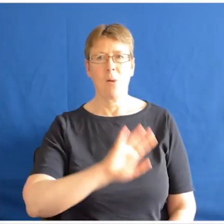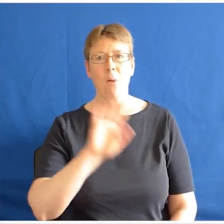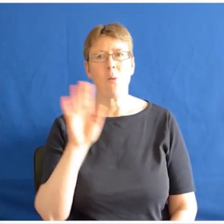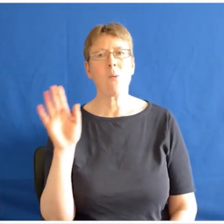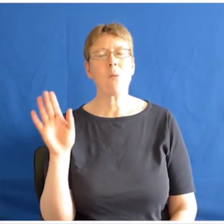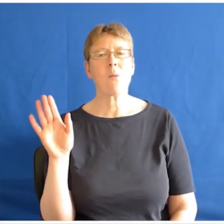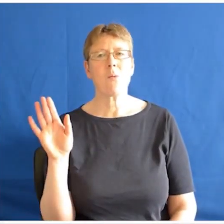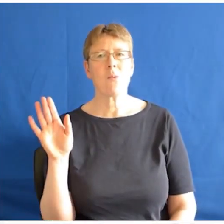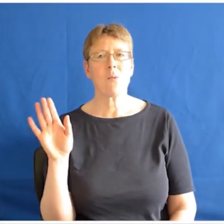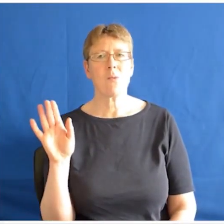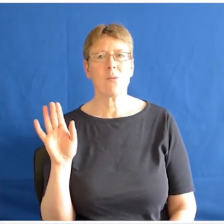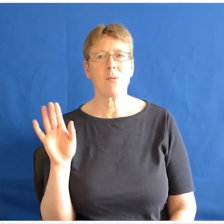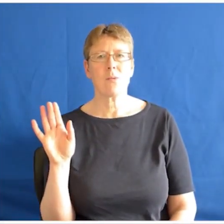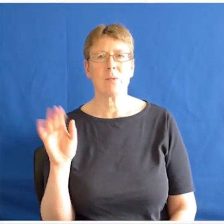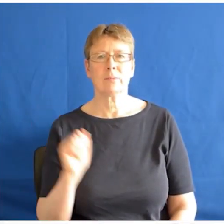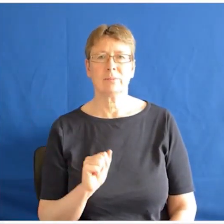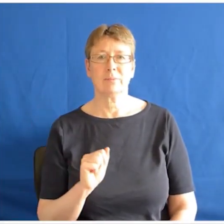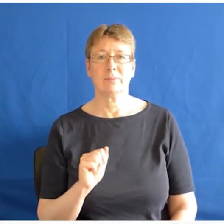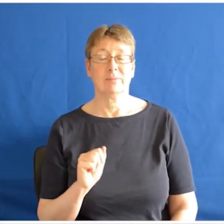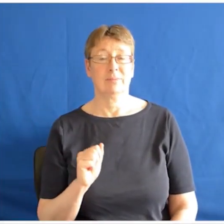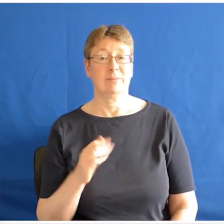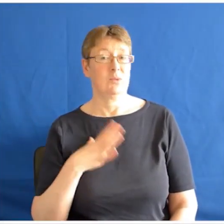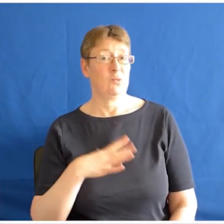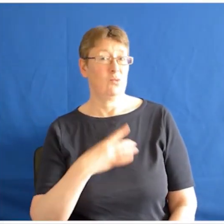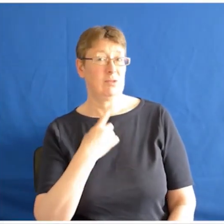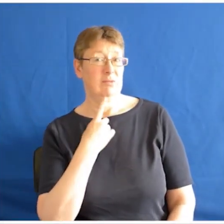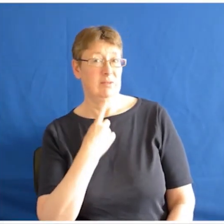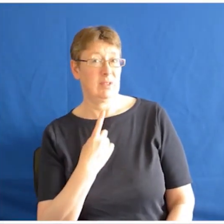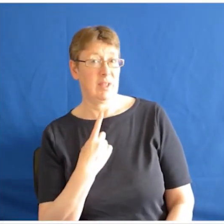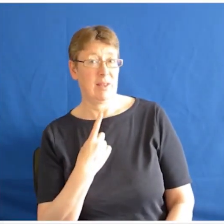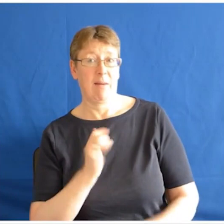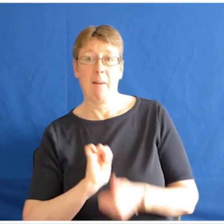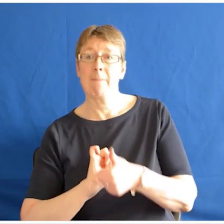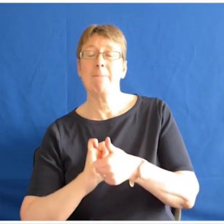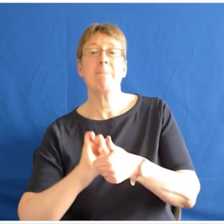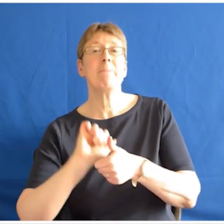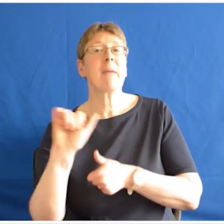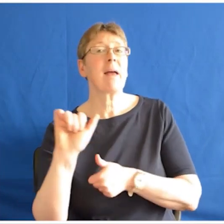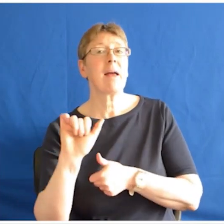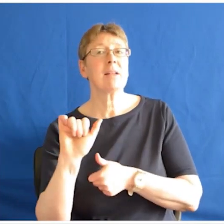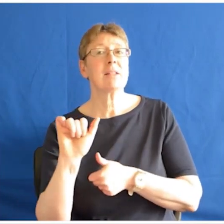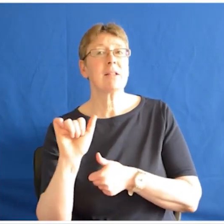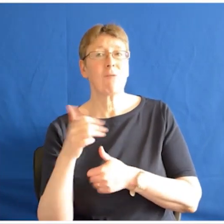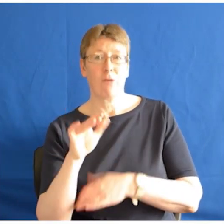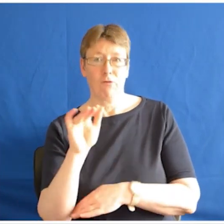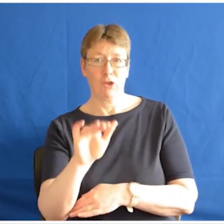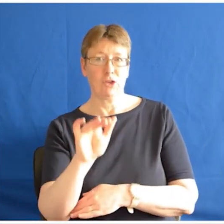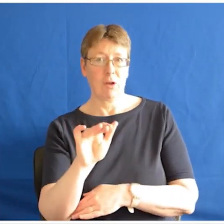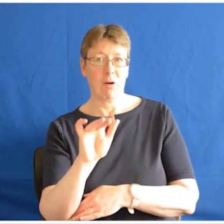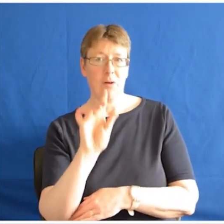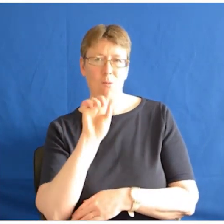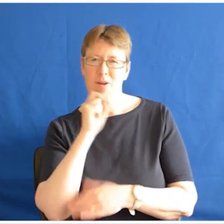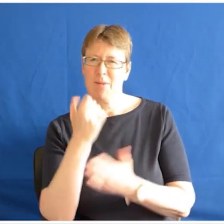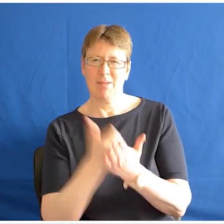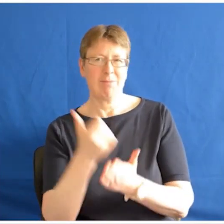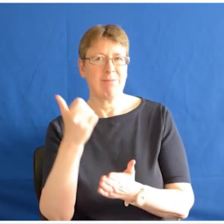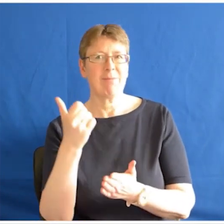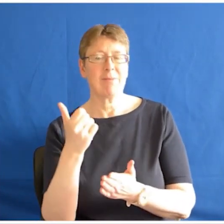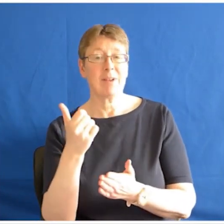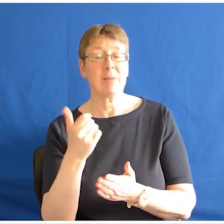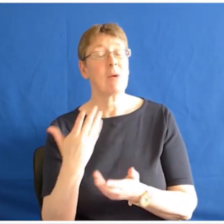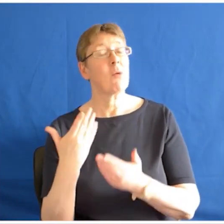Hey everybody, I wanted to just be here today to wish you all the very, very best for what will be an amazing future for you